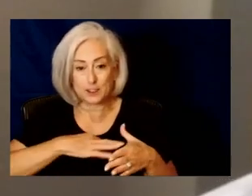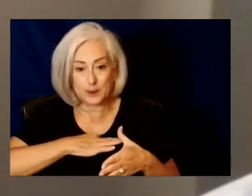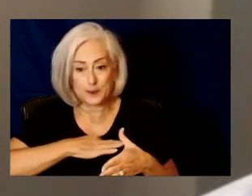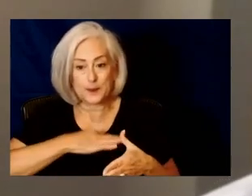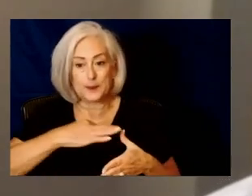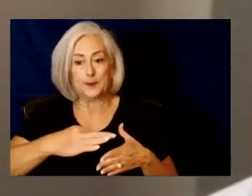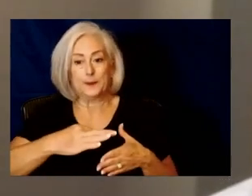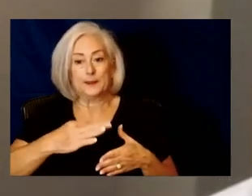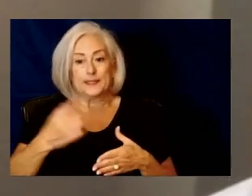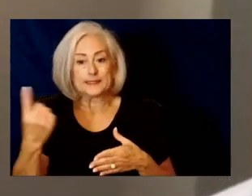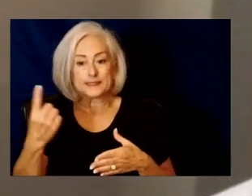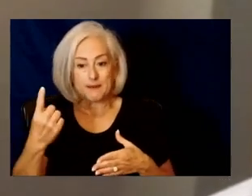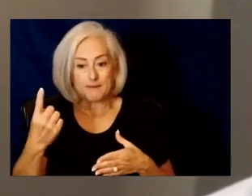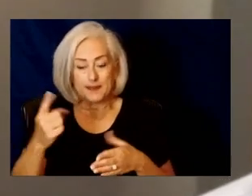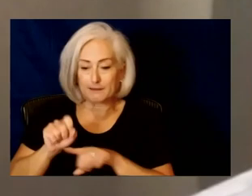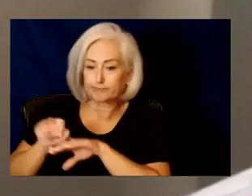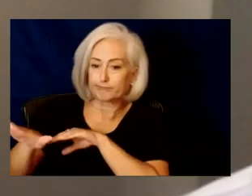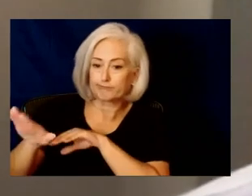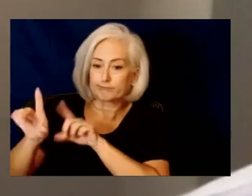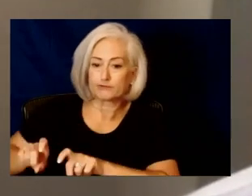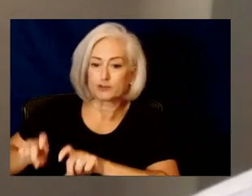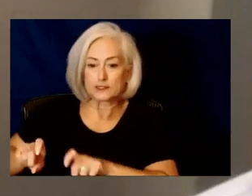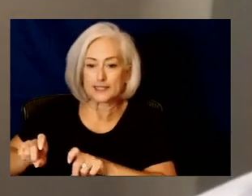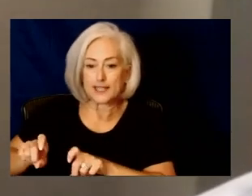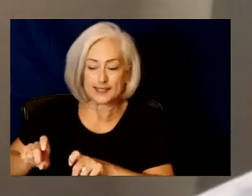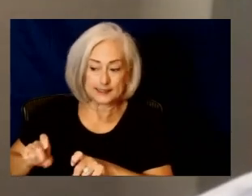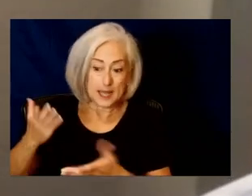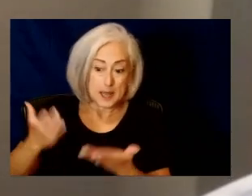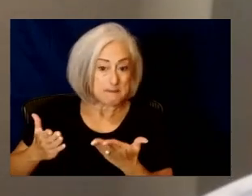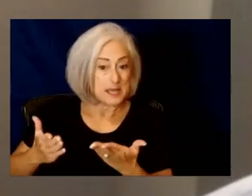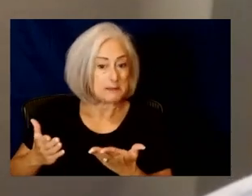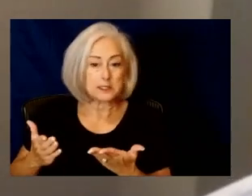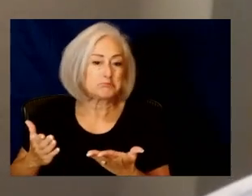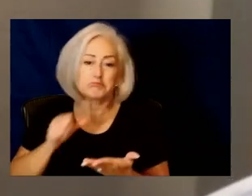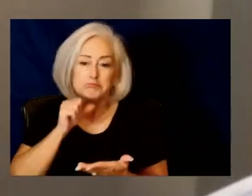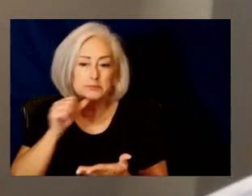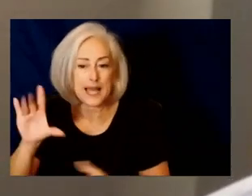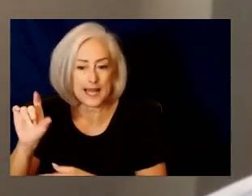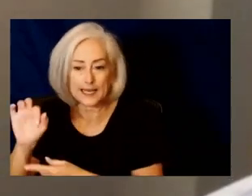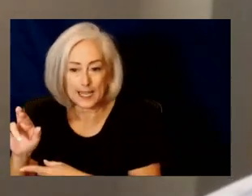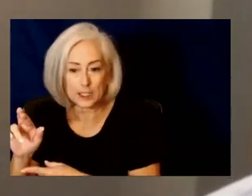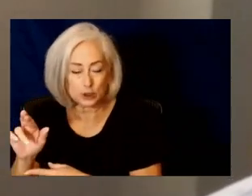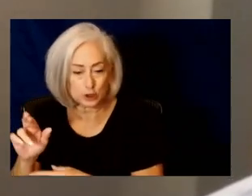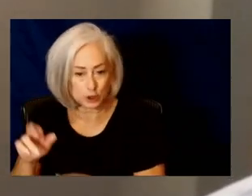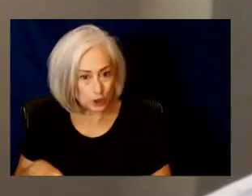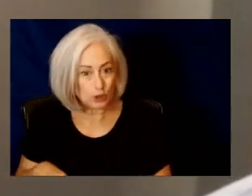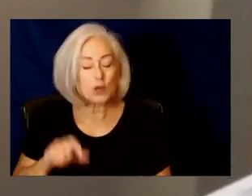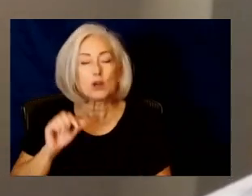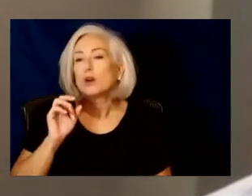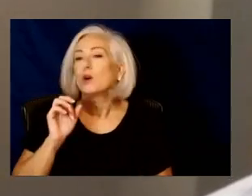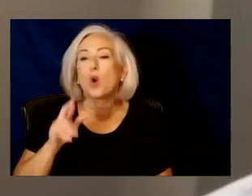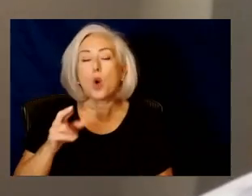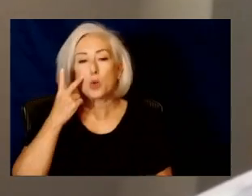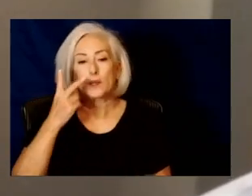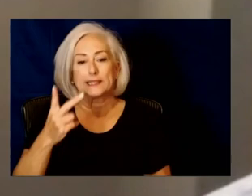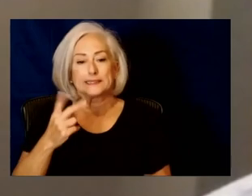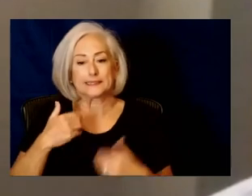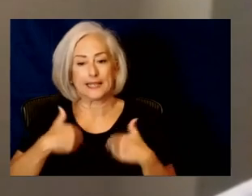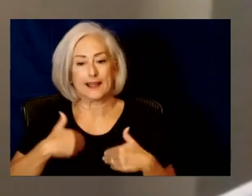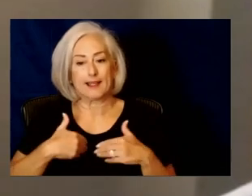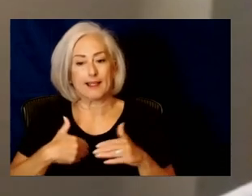determined later to be benign, or additional CT scanning, because we're monitoring a spot very closely to make sure it's not